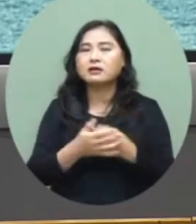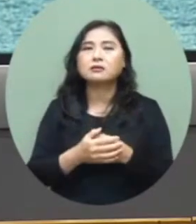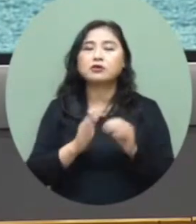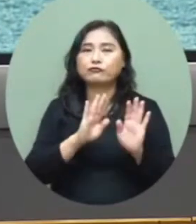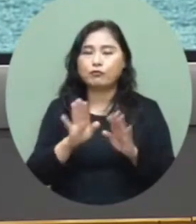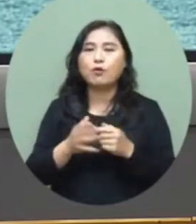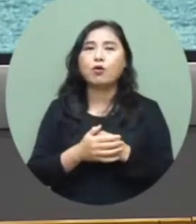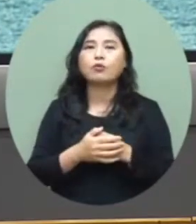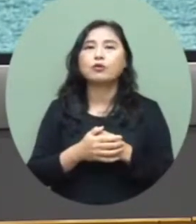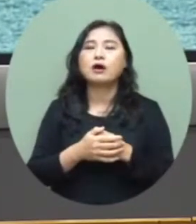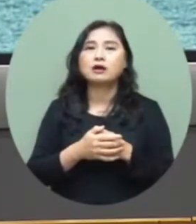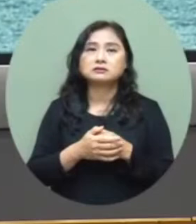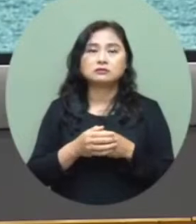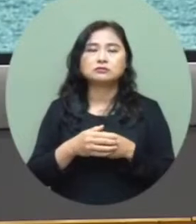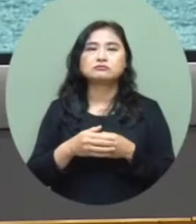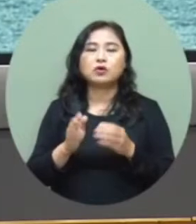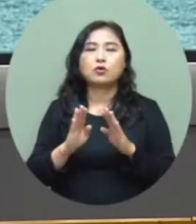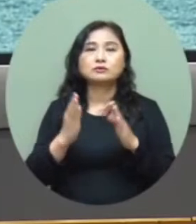May. Thank you.